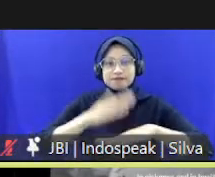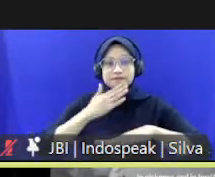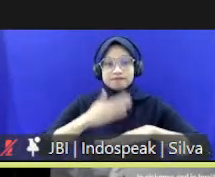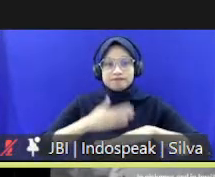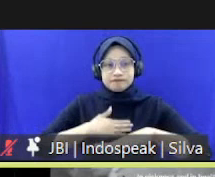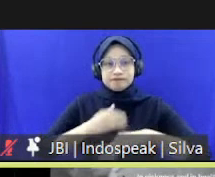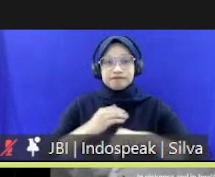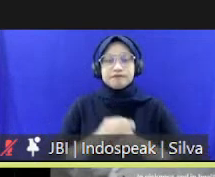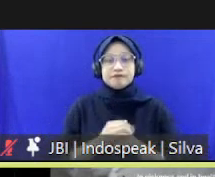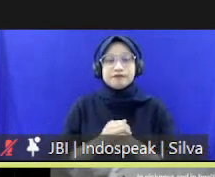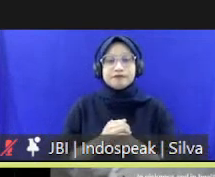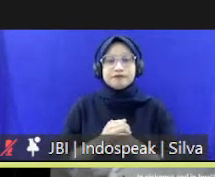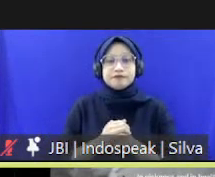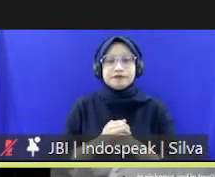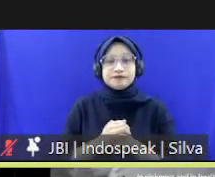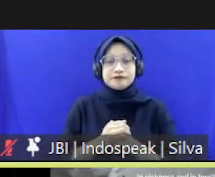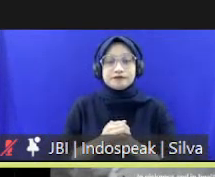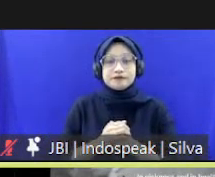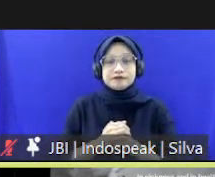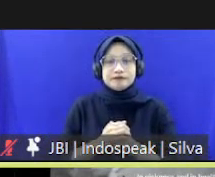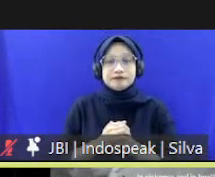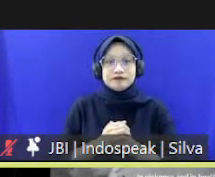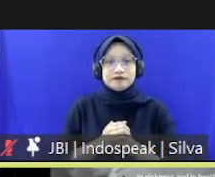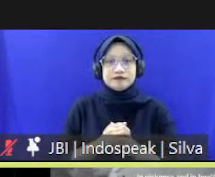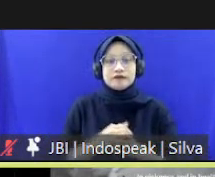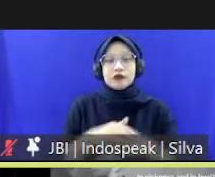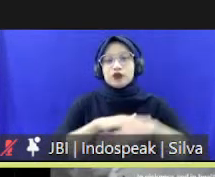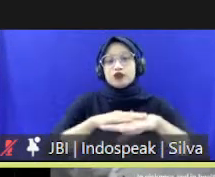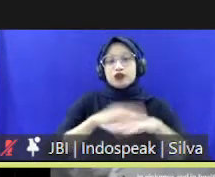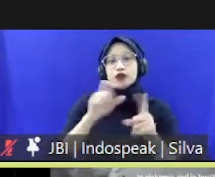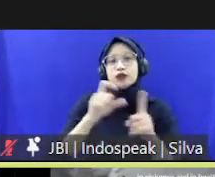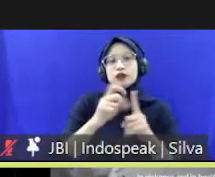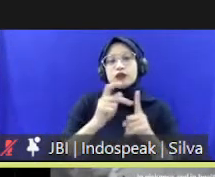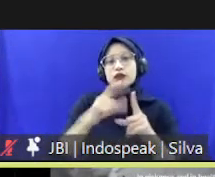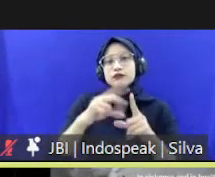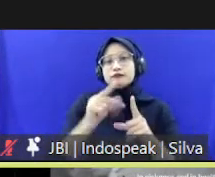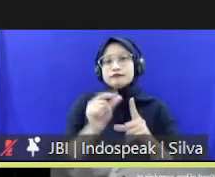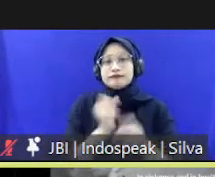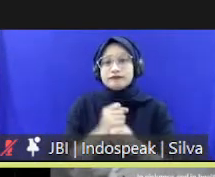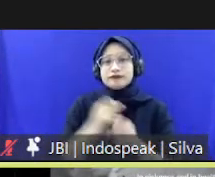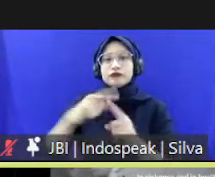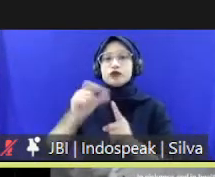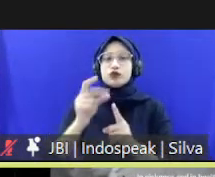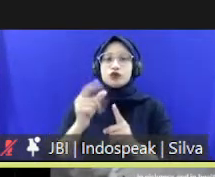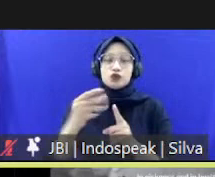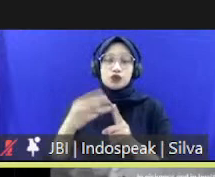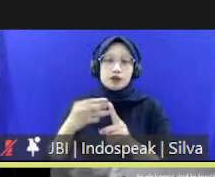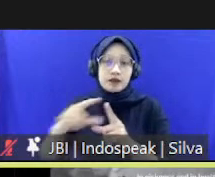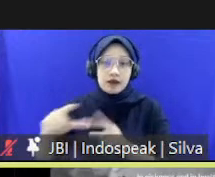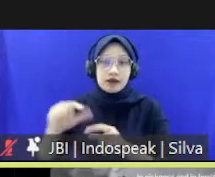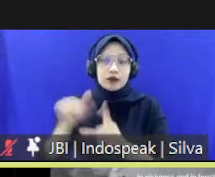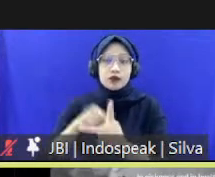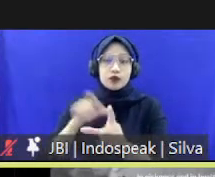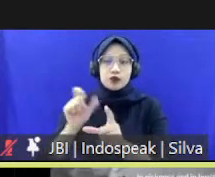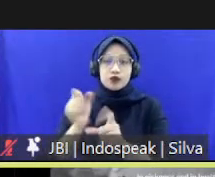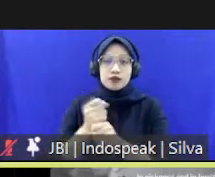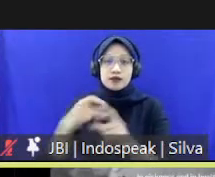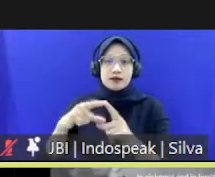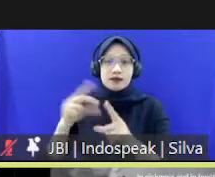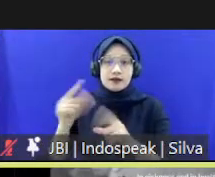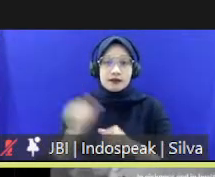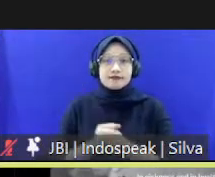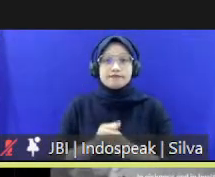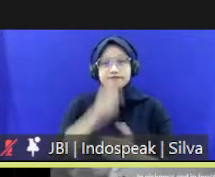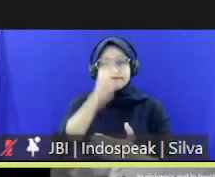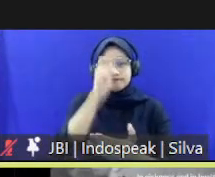the Turrbal and Yugara, the Ngunnawal and Ngambri people as the First Nation owner of the land where we work, live, and